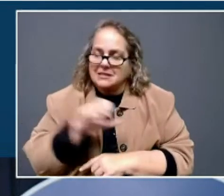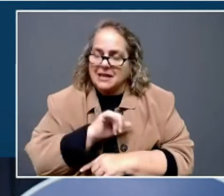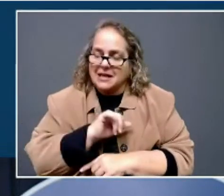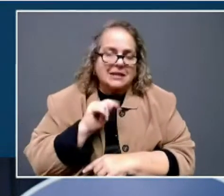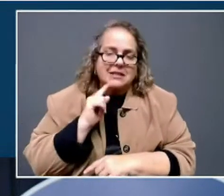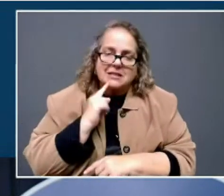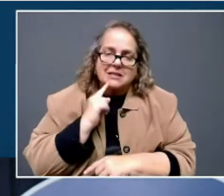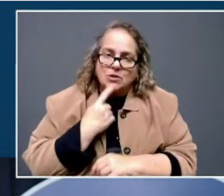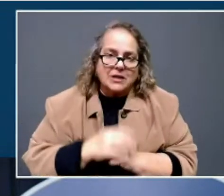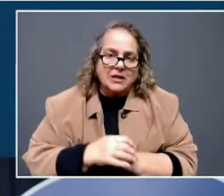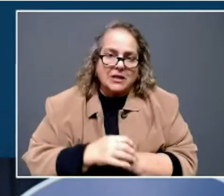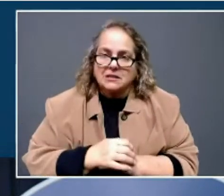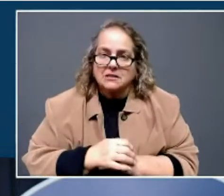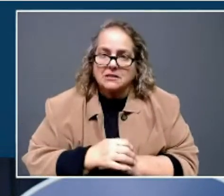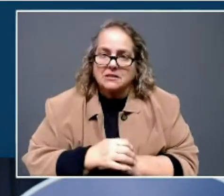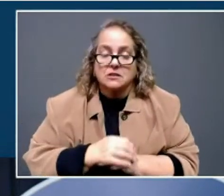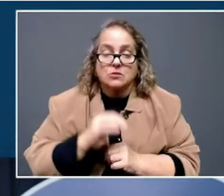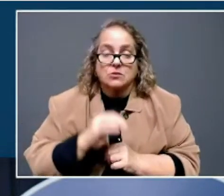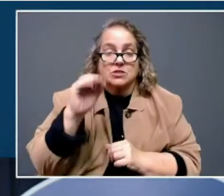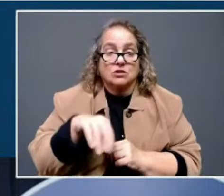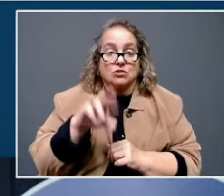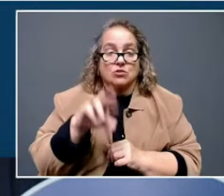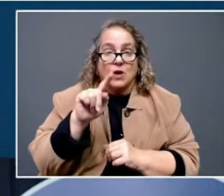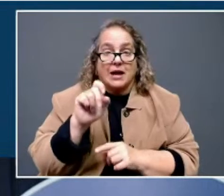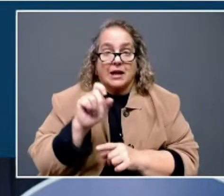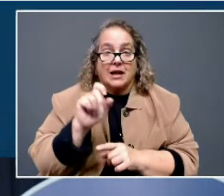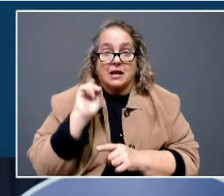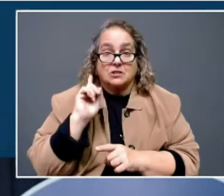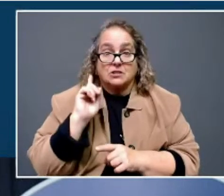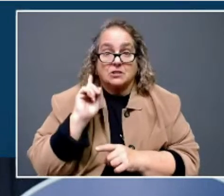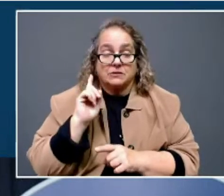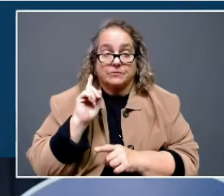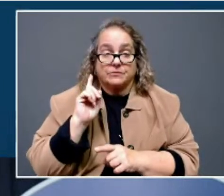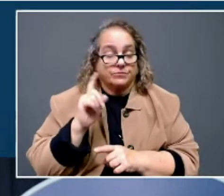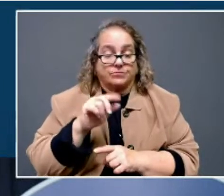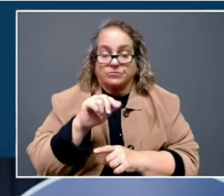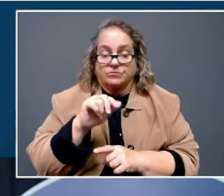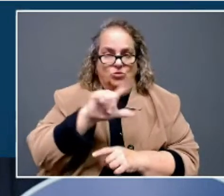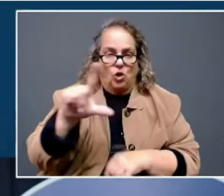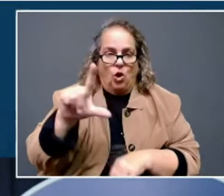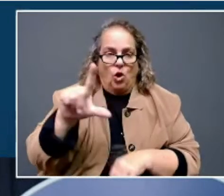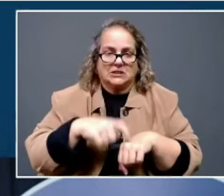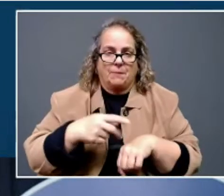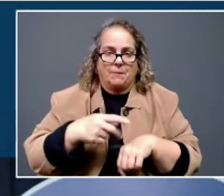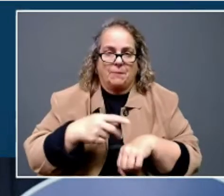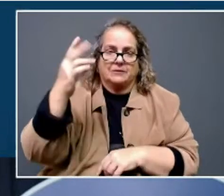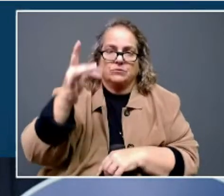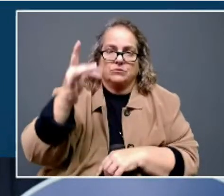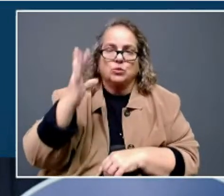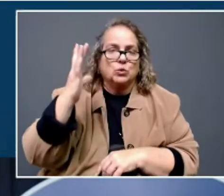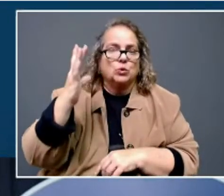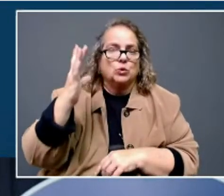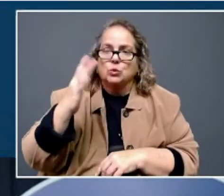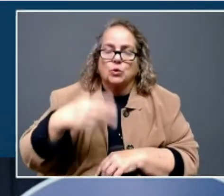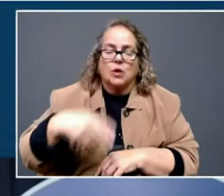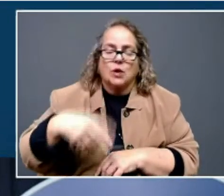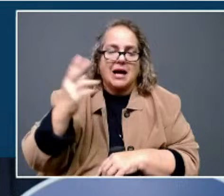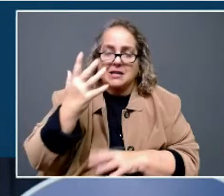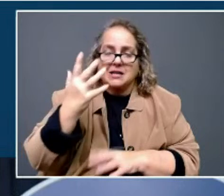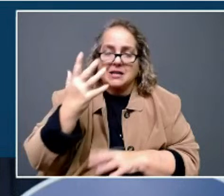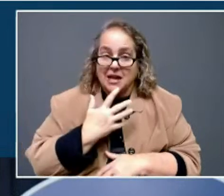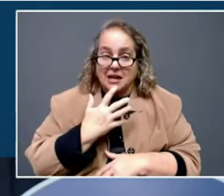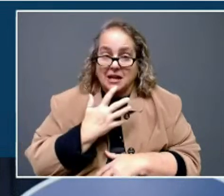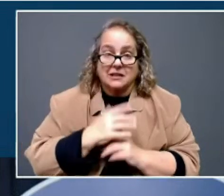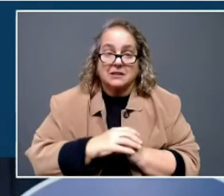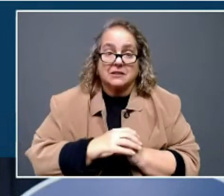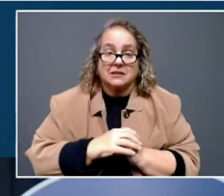Positivity rate last week, again, an all-time high, and it sadly puts to shame what was a